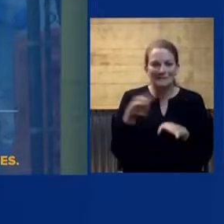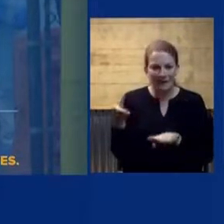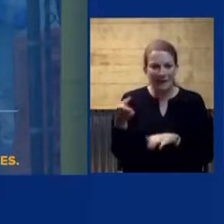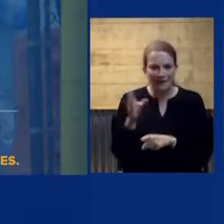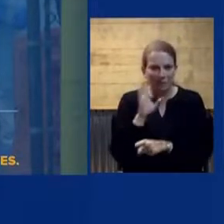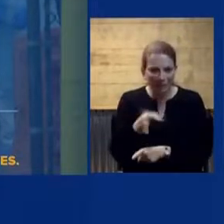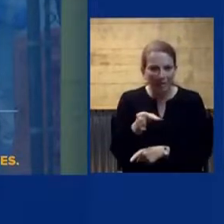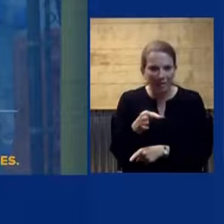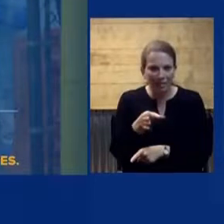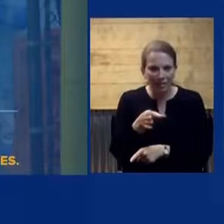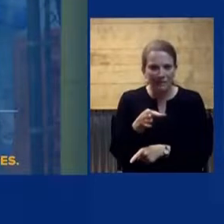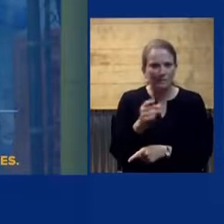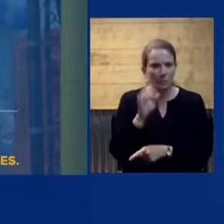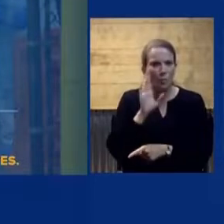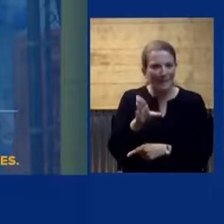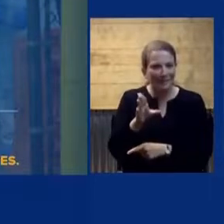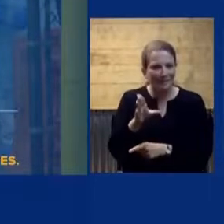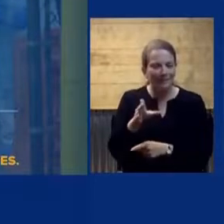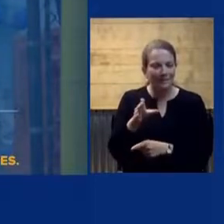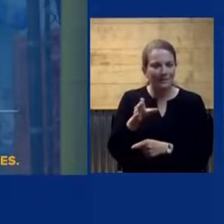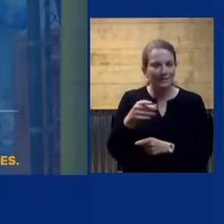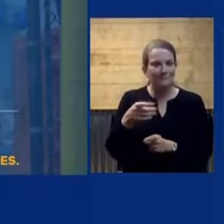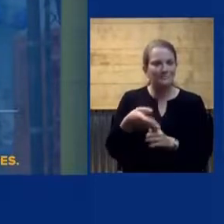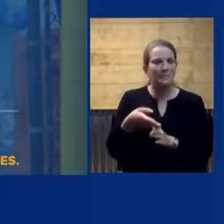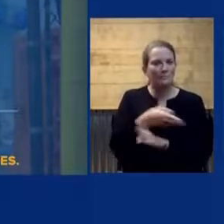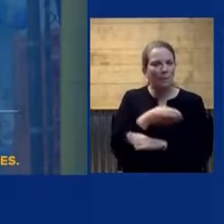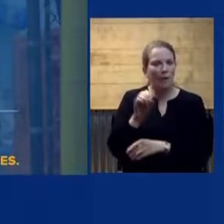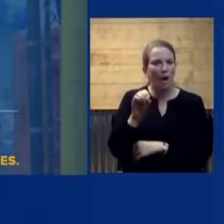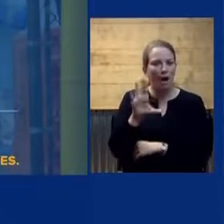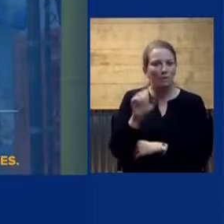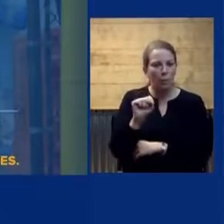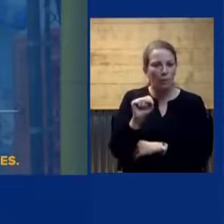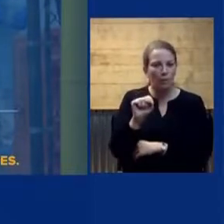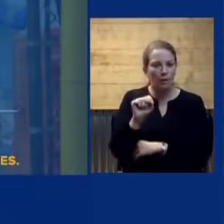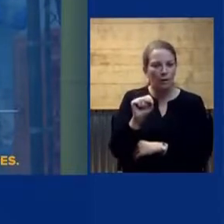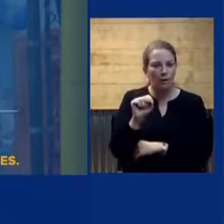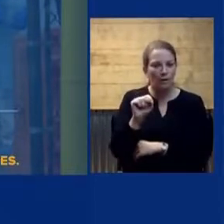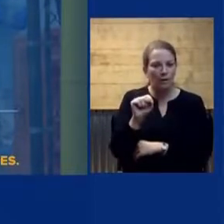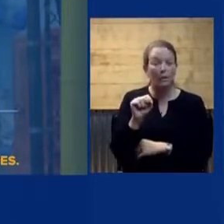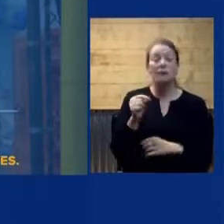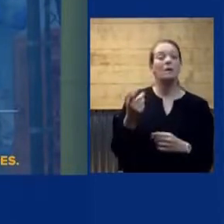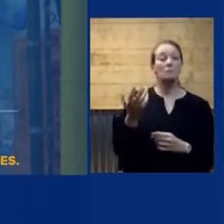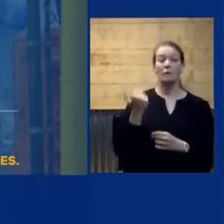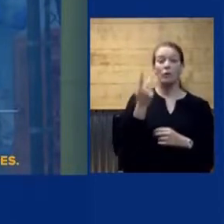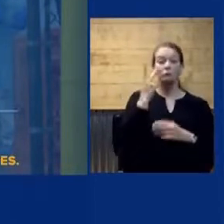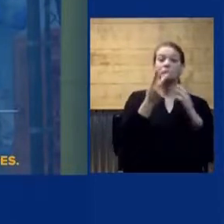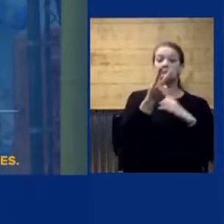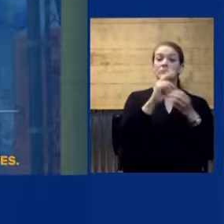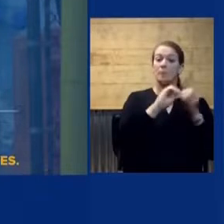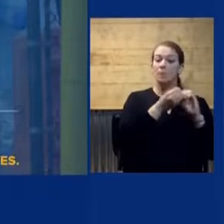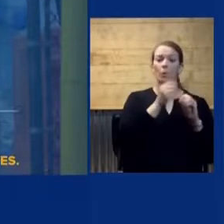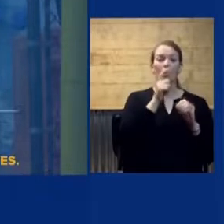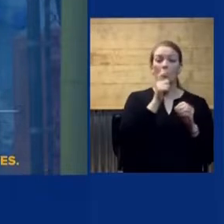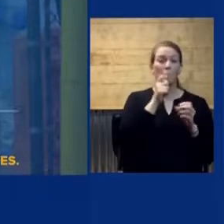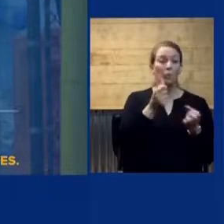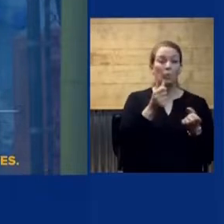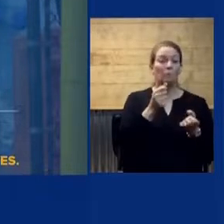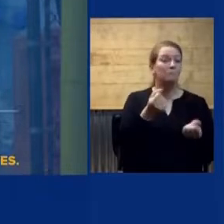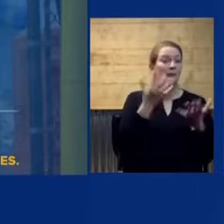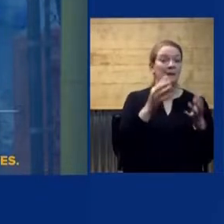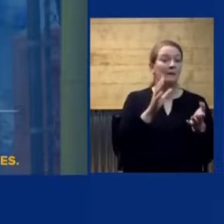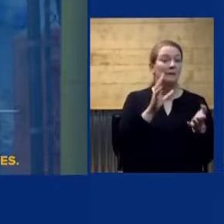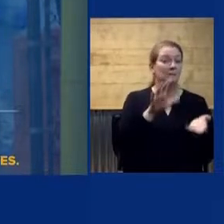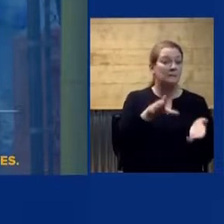An additional 15,000 Americans die than they had projected. Well,